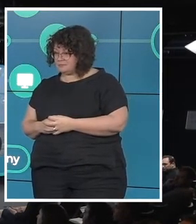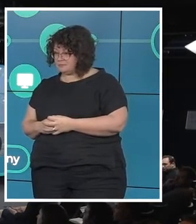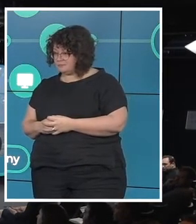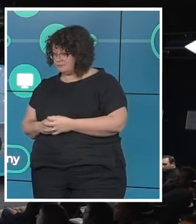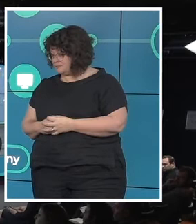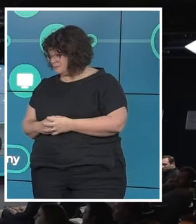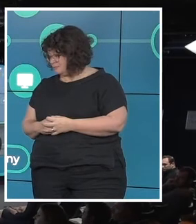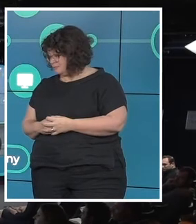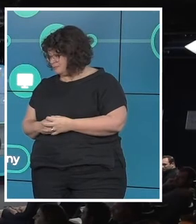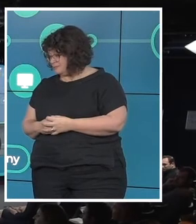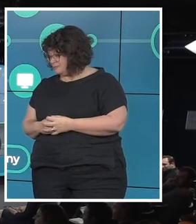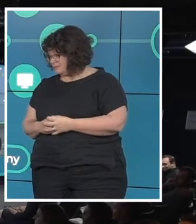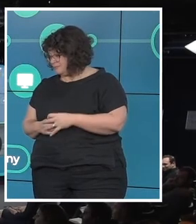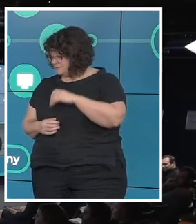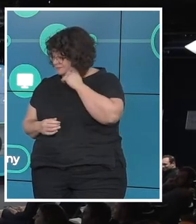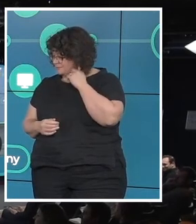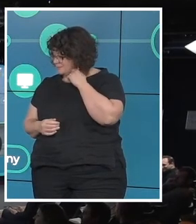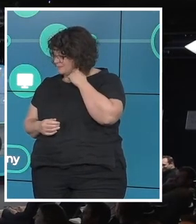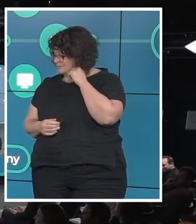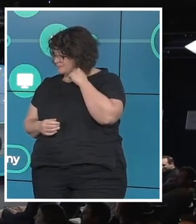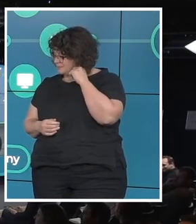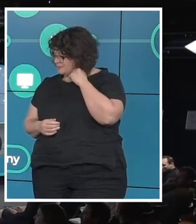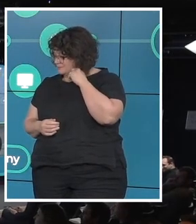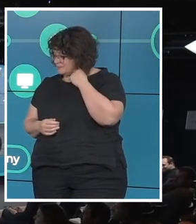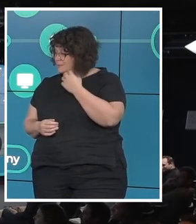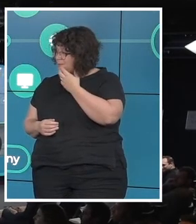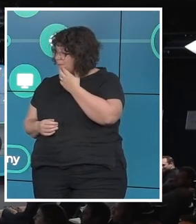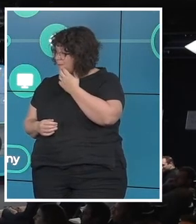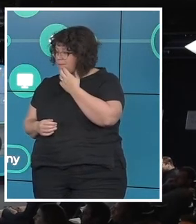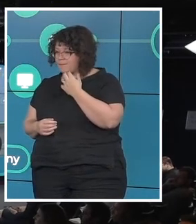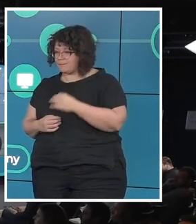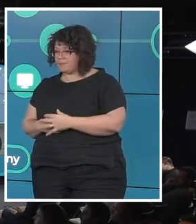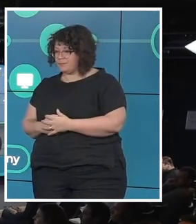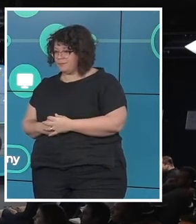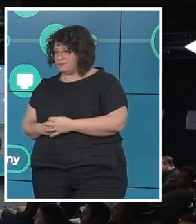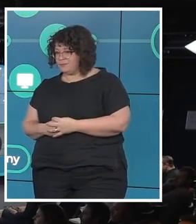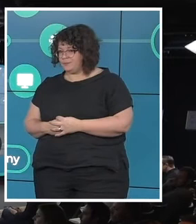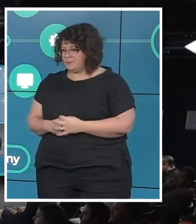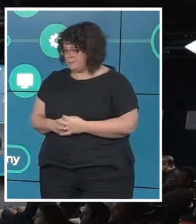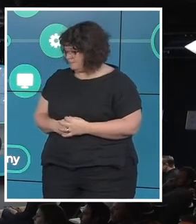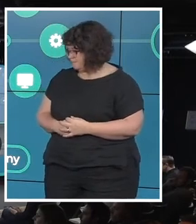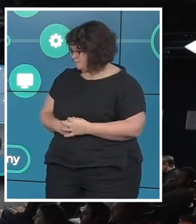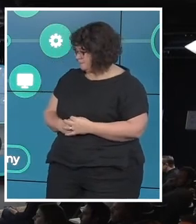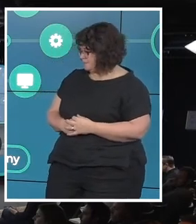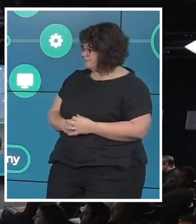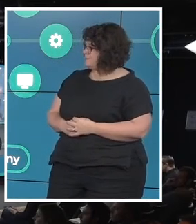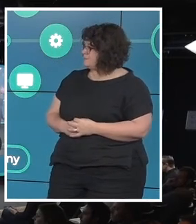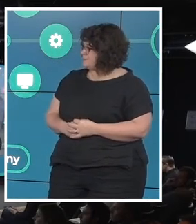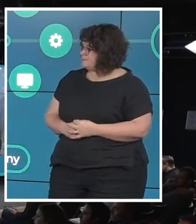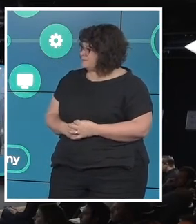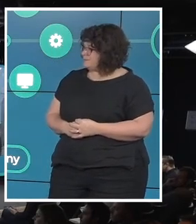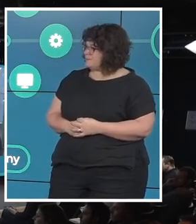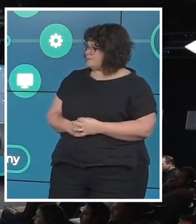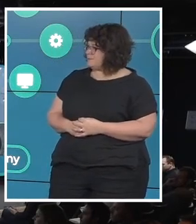hand up. Yeah. So scale, BBC. Yeah, we're quite small. Well, actually, we're in